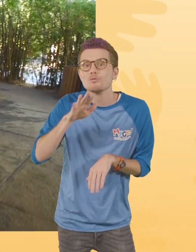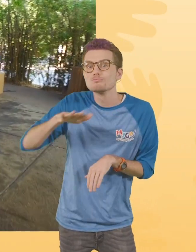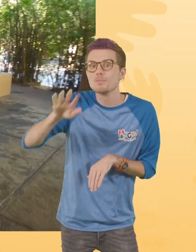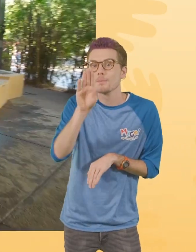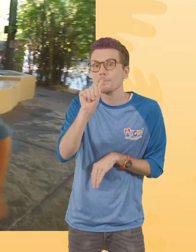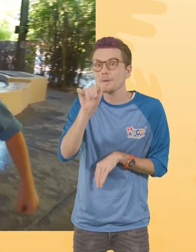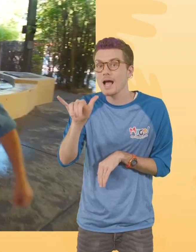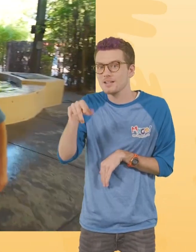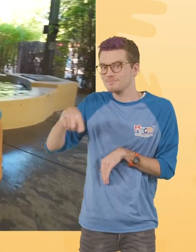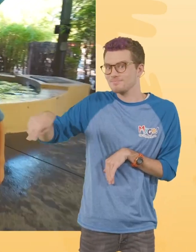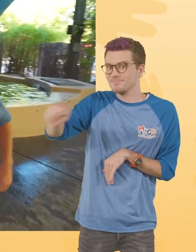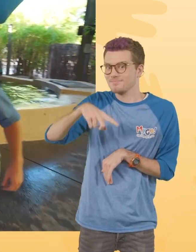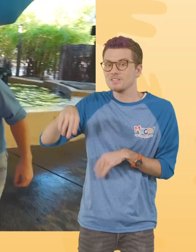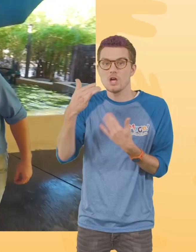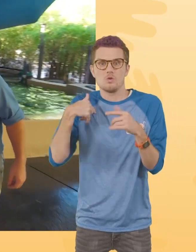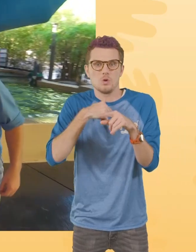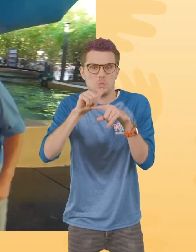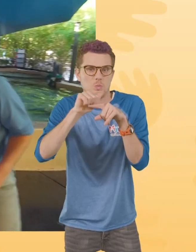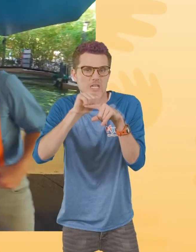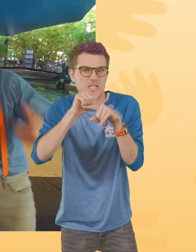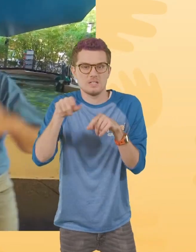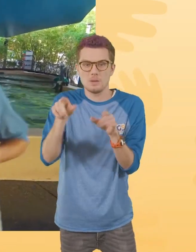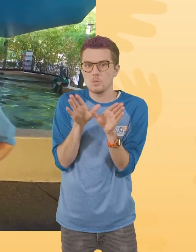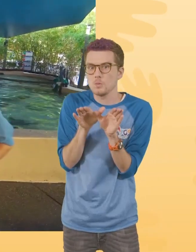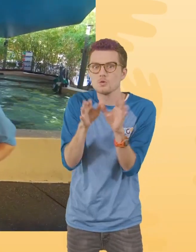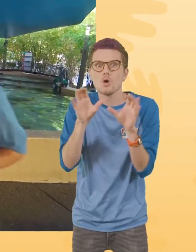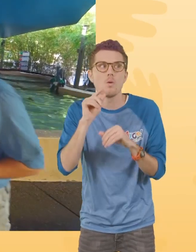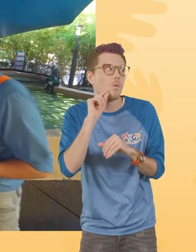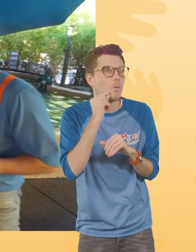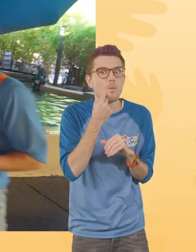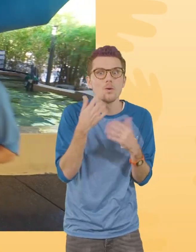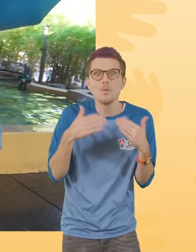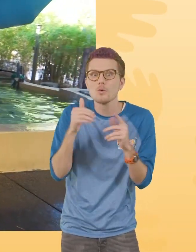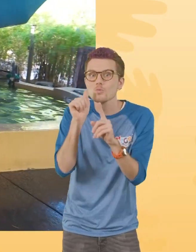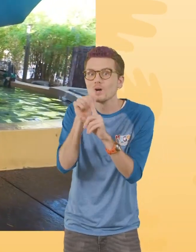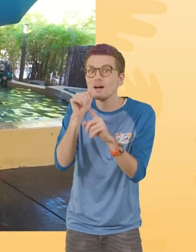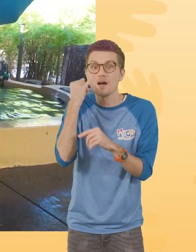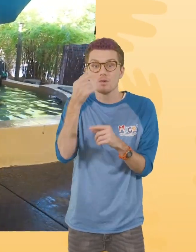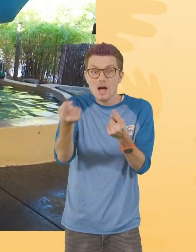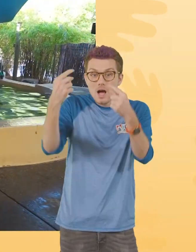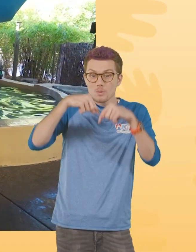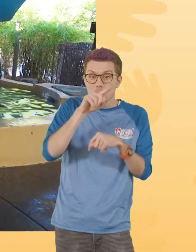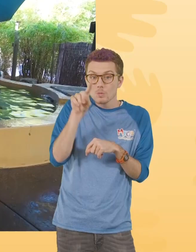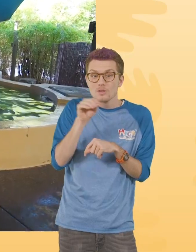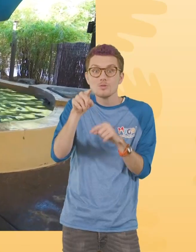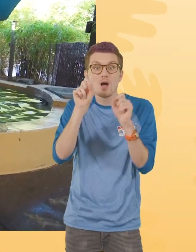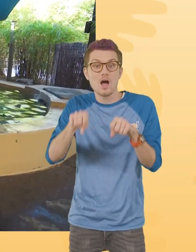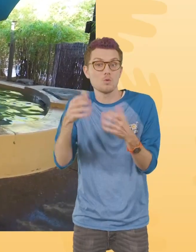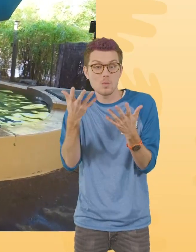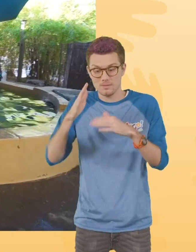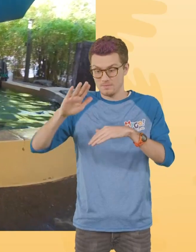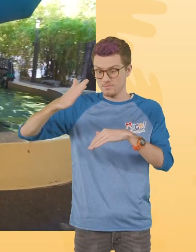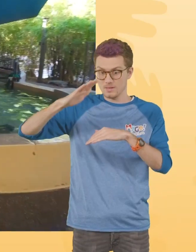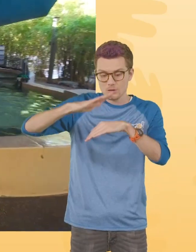Stingray Bay, and they're training the stingrays to do some pretty cool tricks. If you come to this zoo, you can use